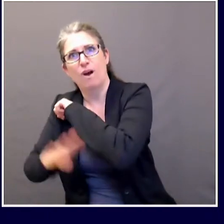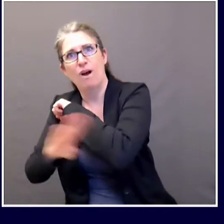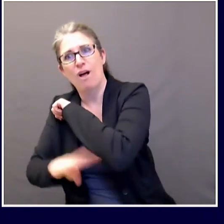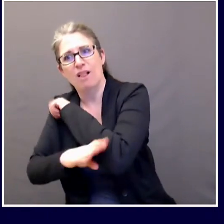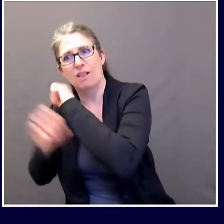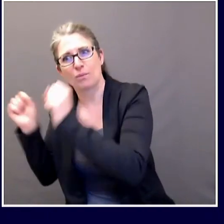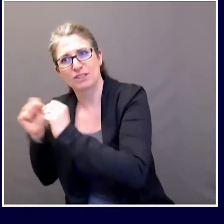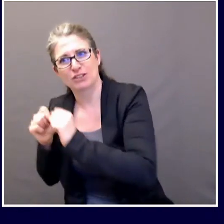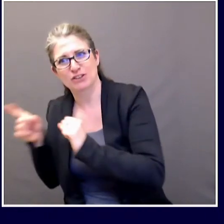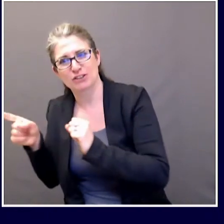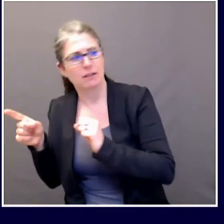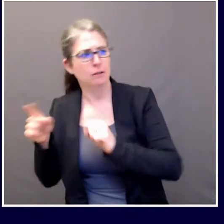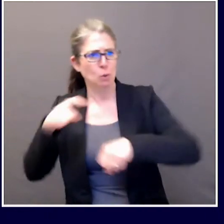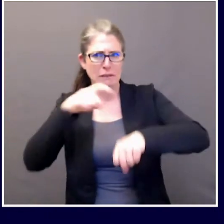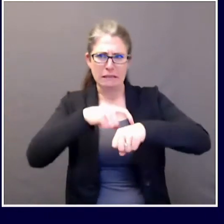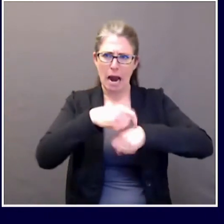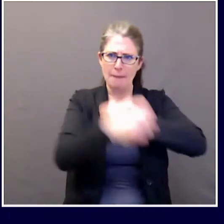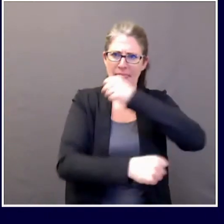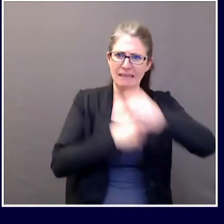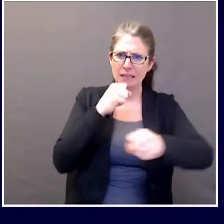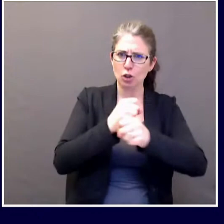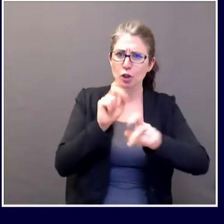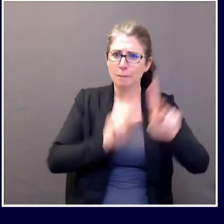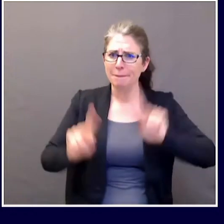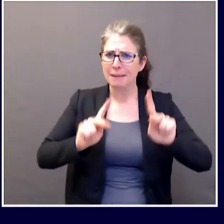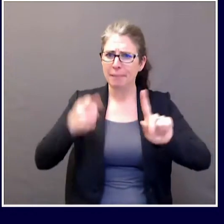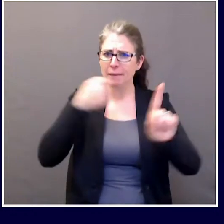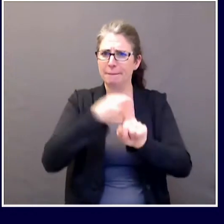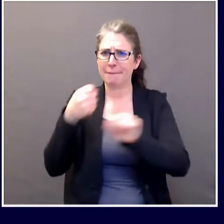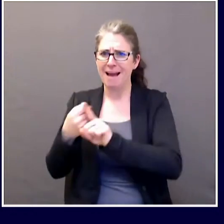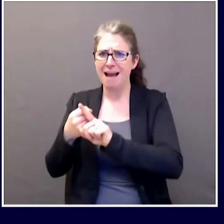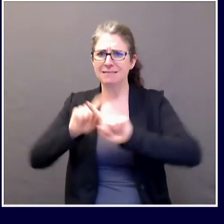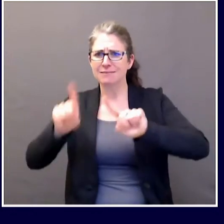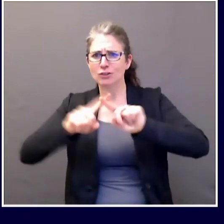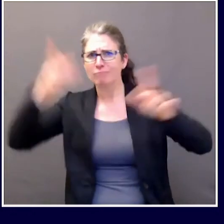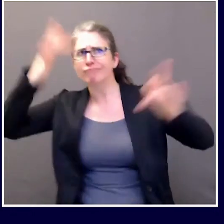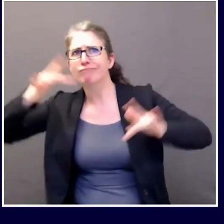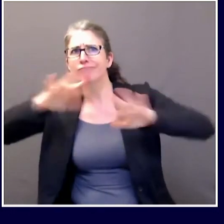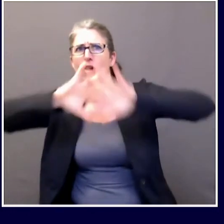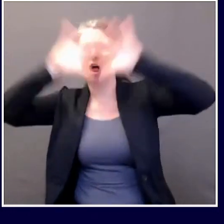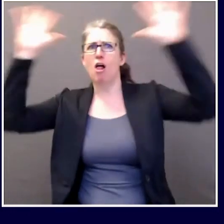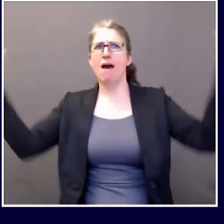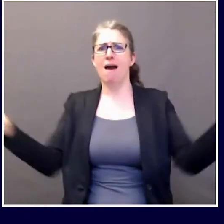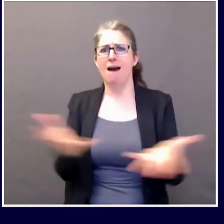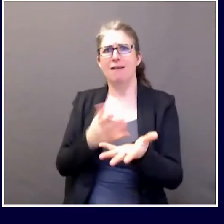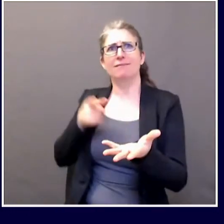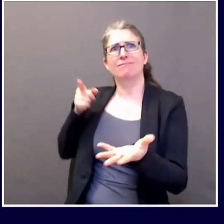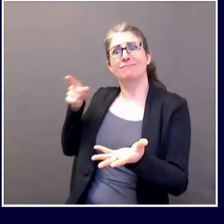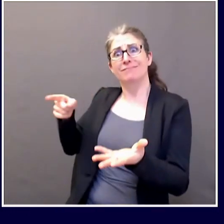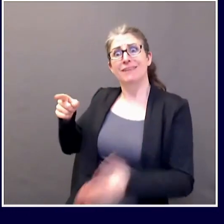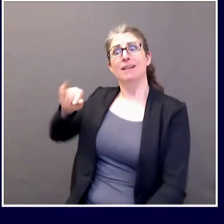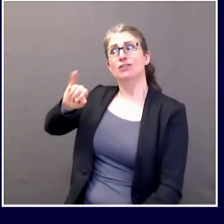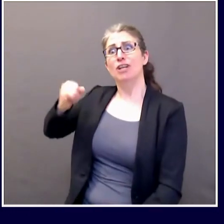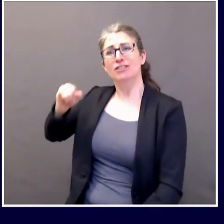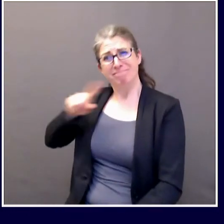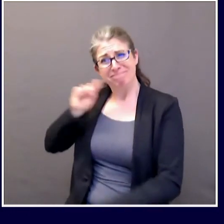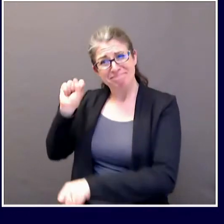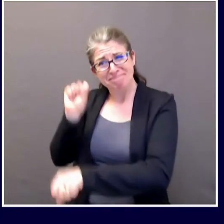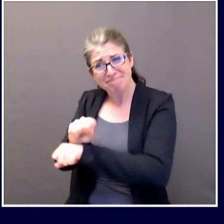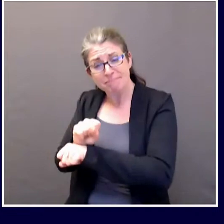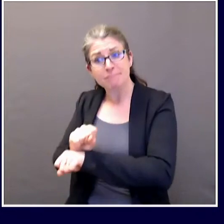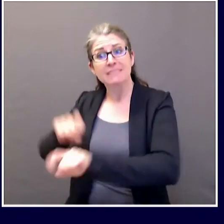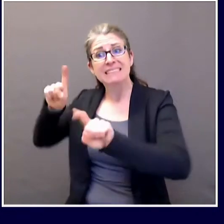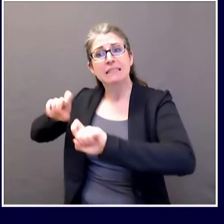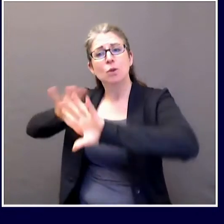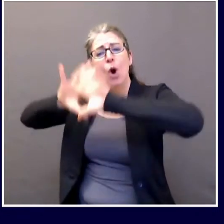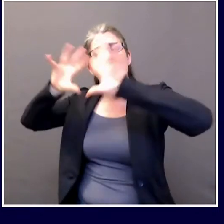that because of the different timing, the J&J vaccine was being tested at a different epidemiological point in